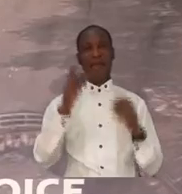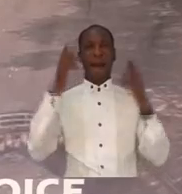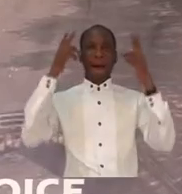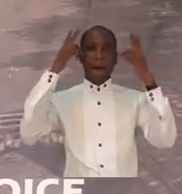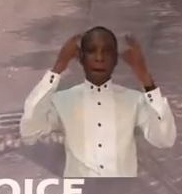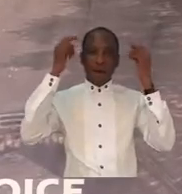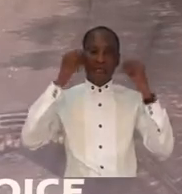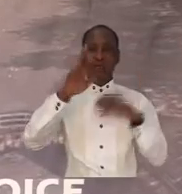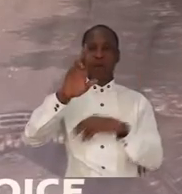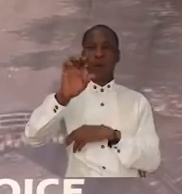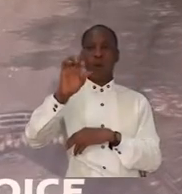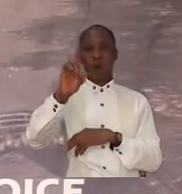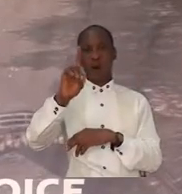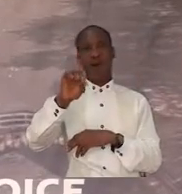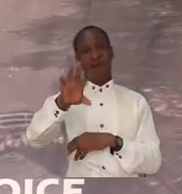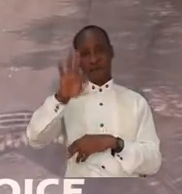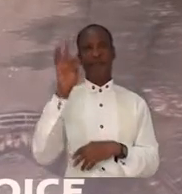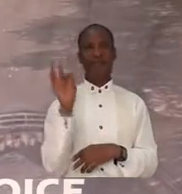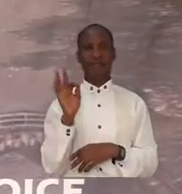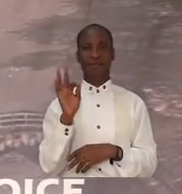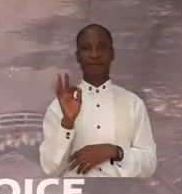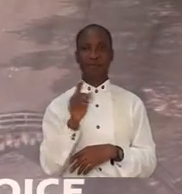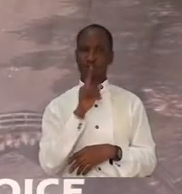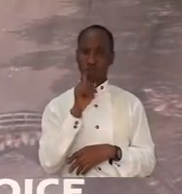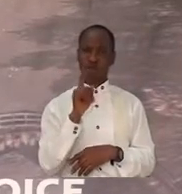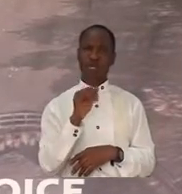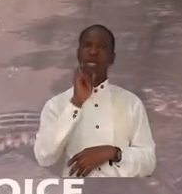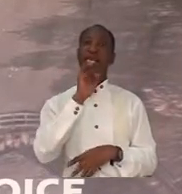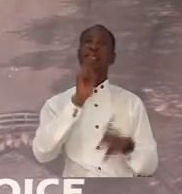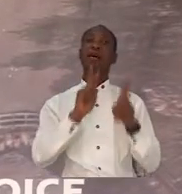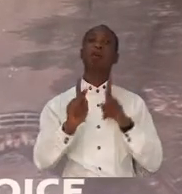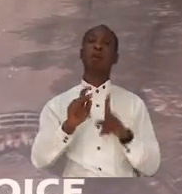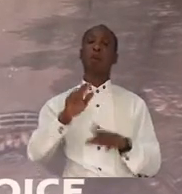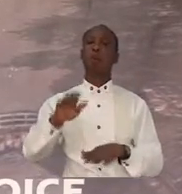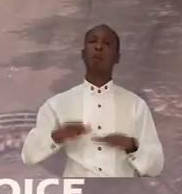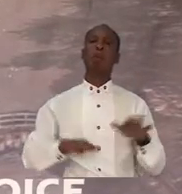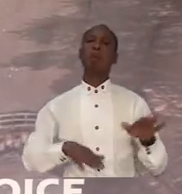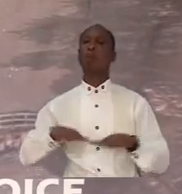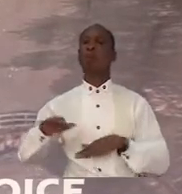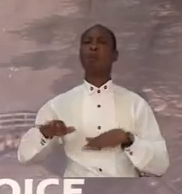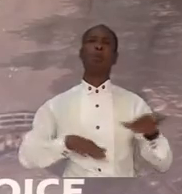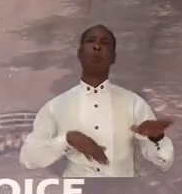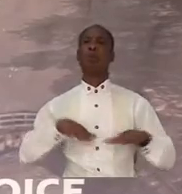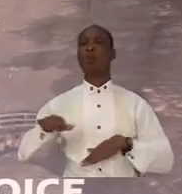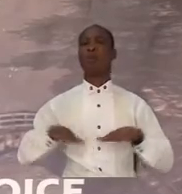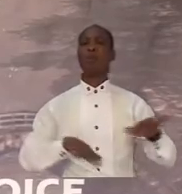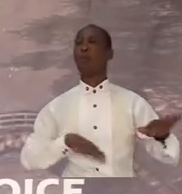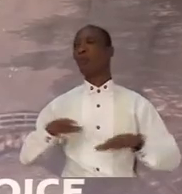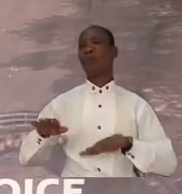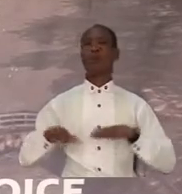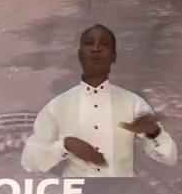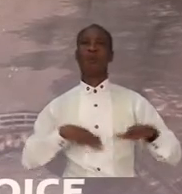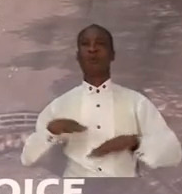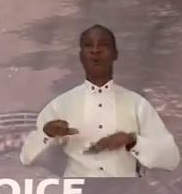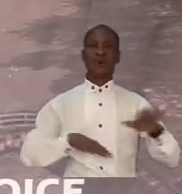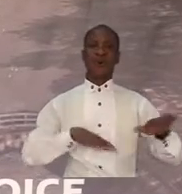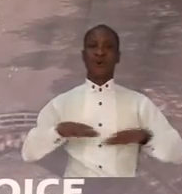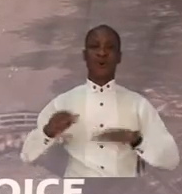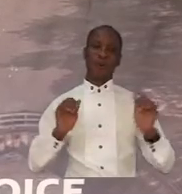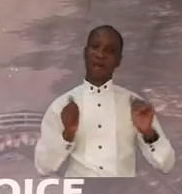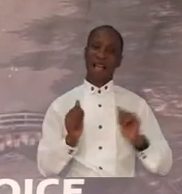mu ampara ampara oman Israel enante epoyin finfin ekoy a